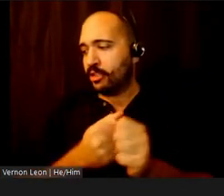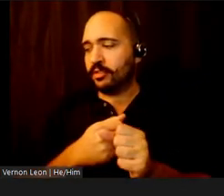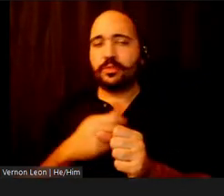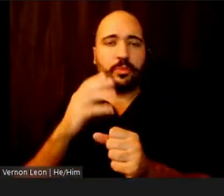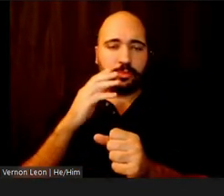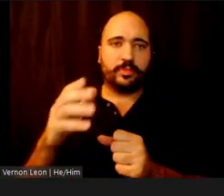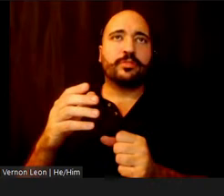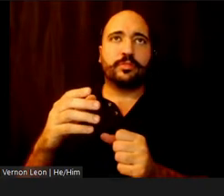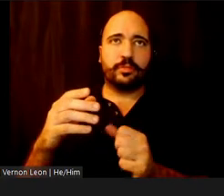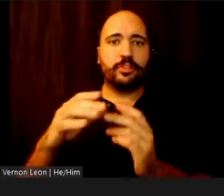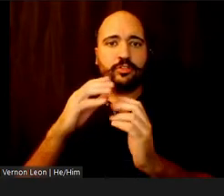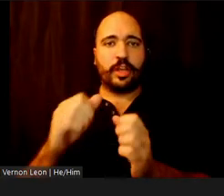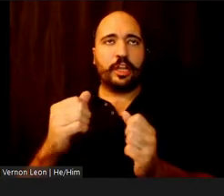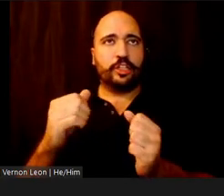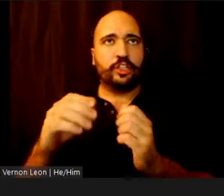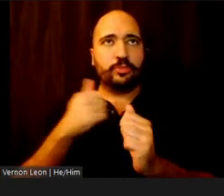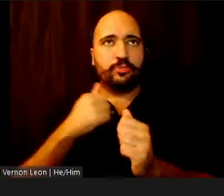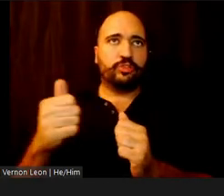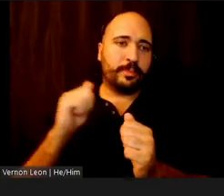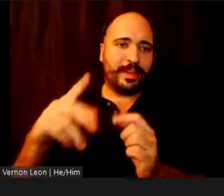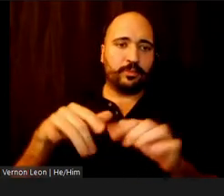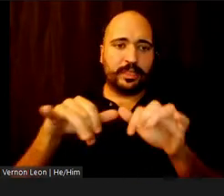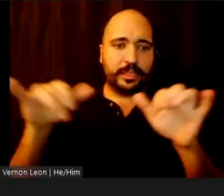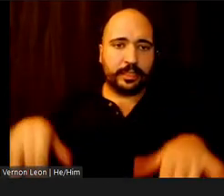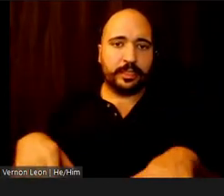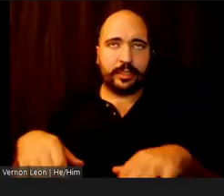commuters back to the system, further reducing congestion.